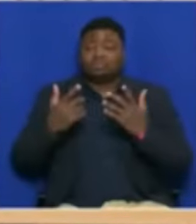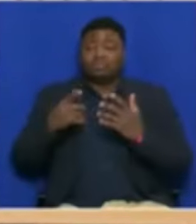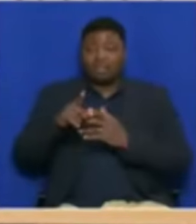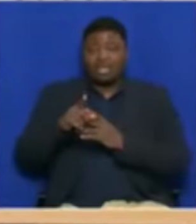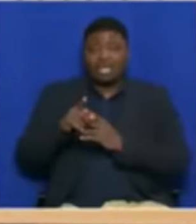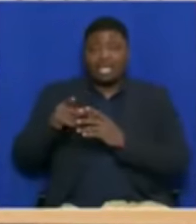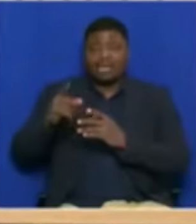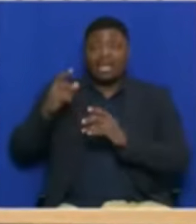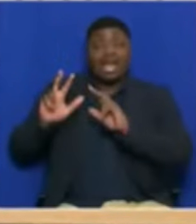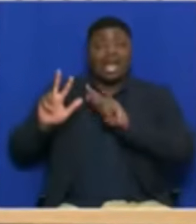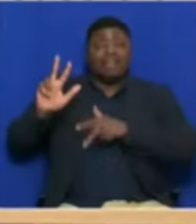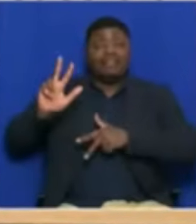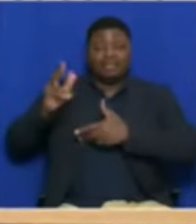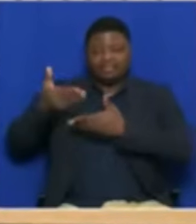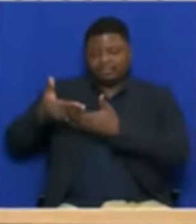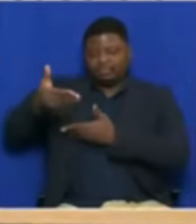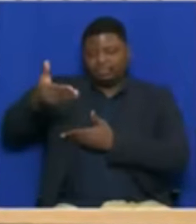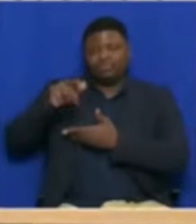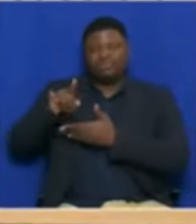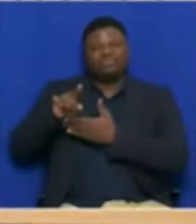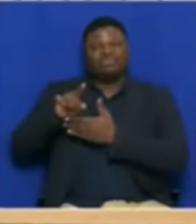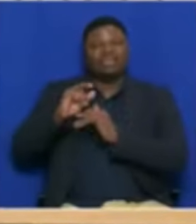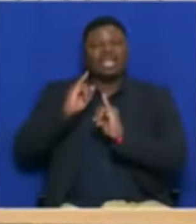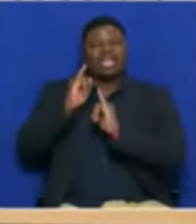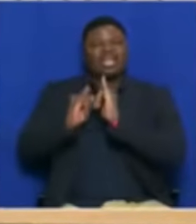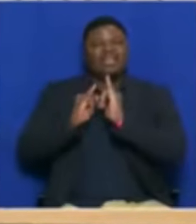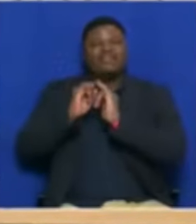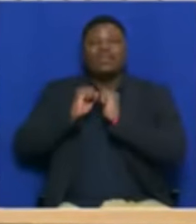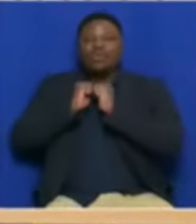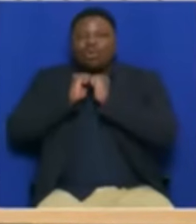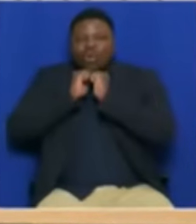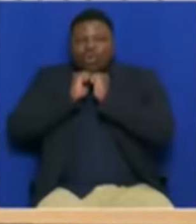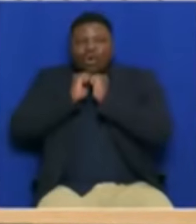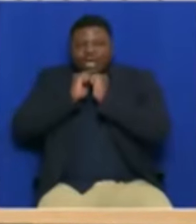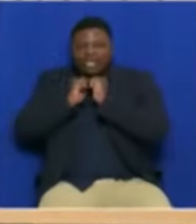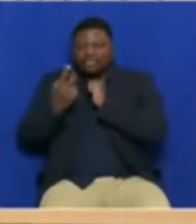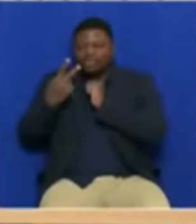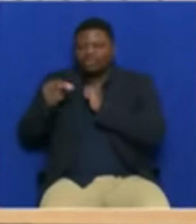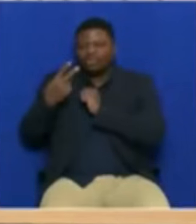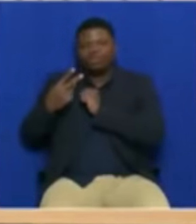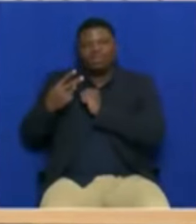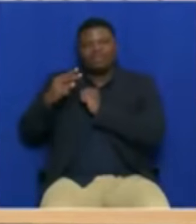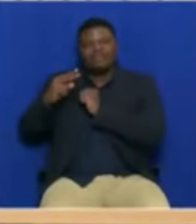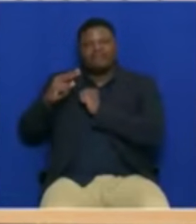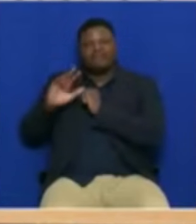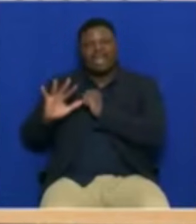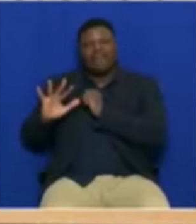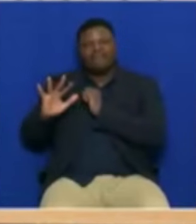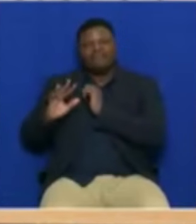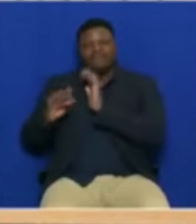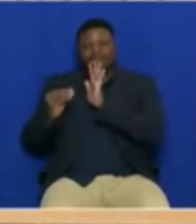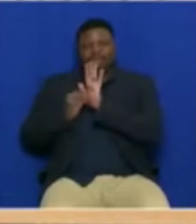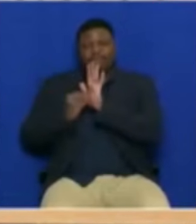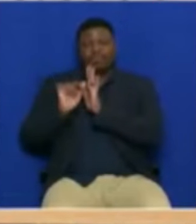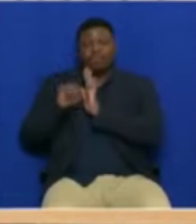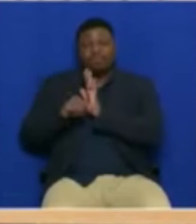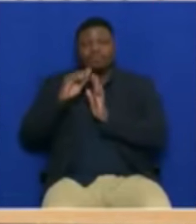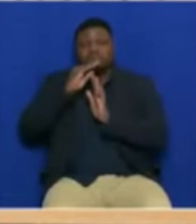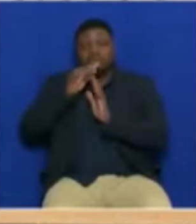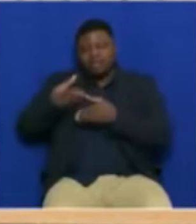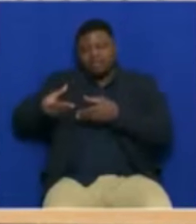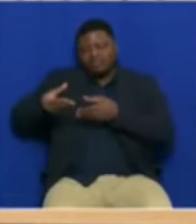11th of August 2025. It's a 13-page document. It